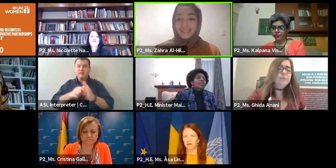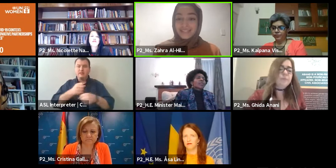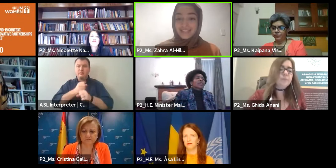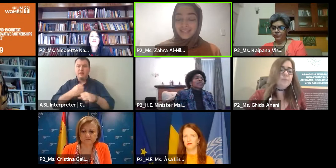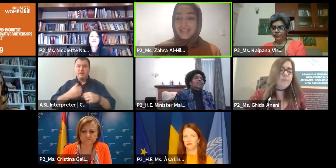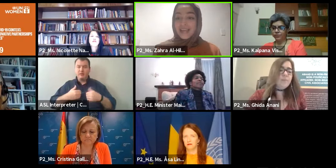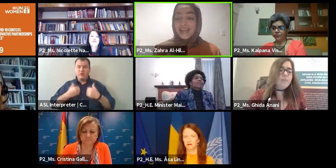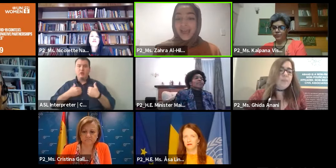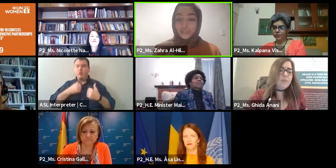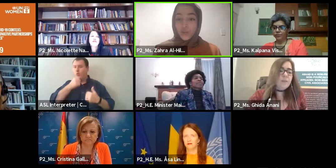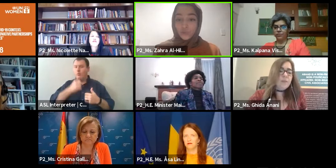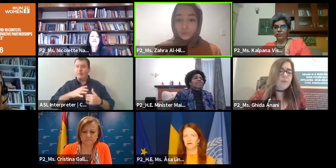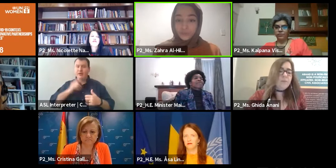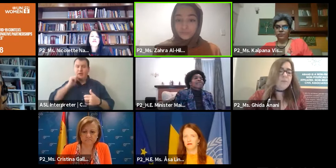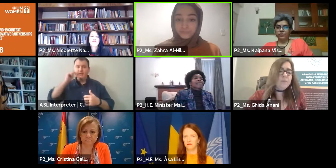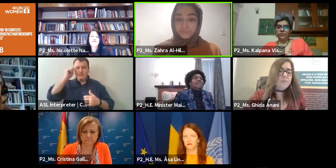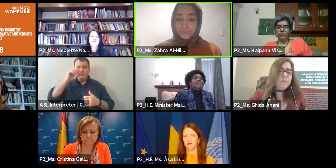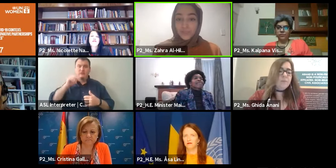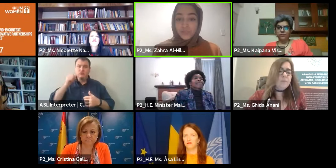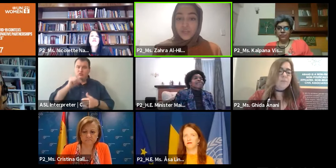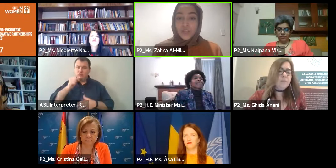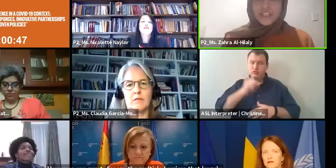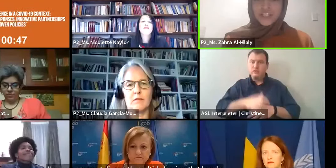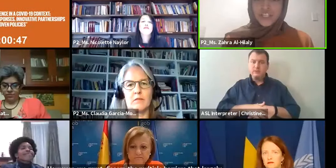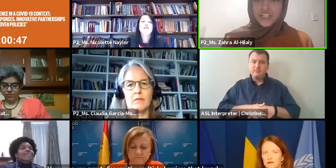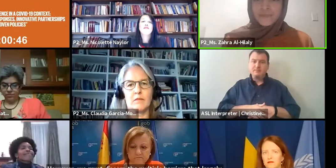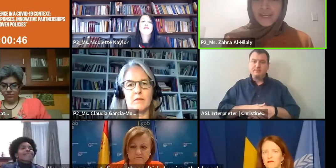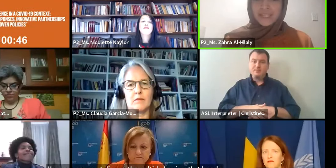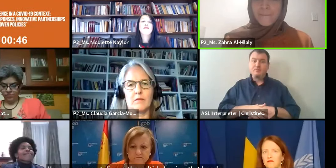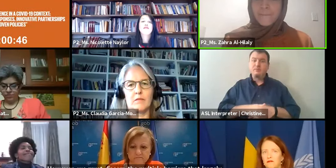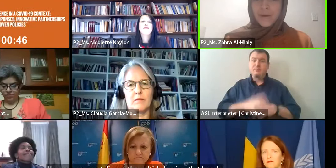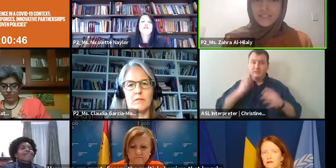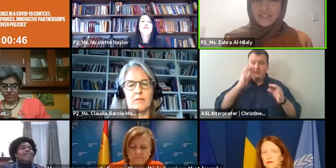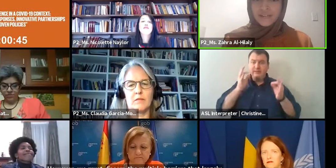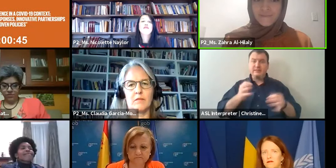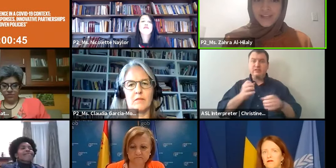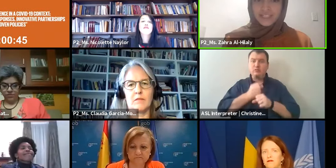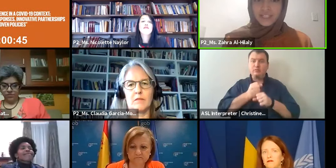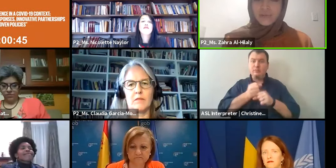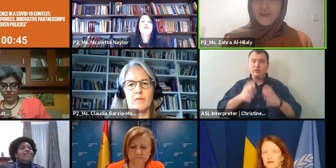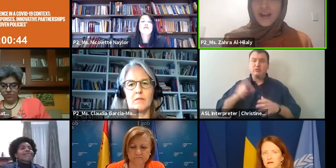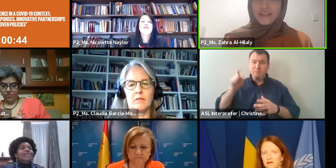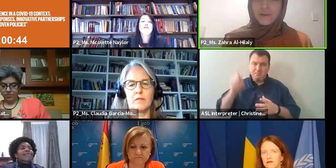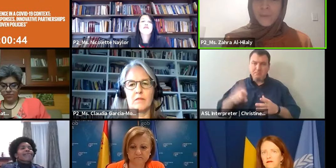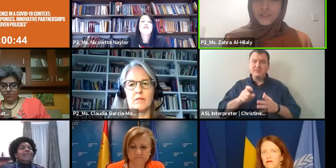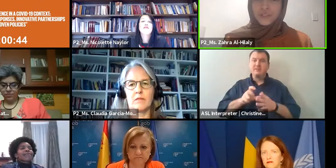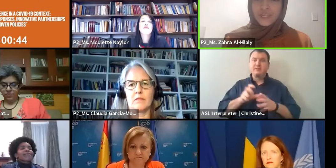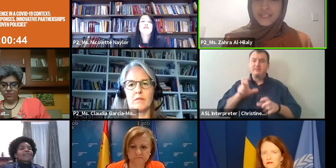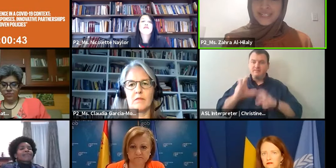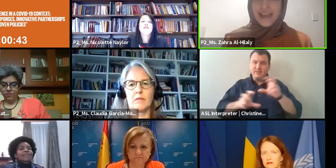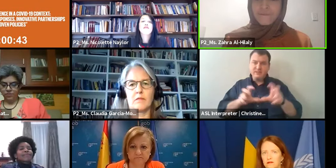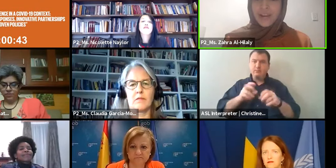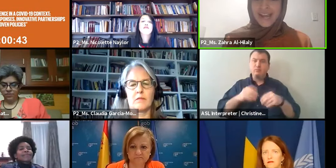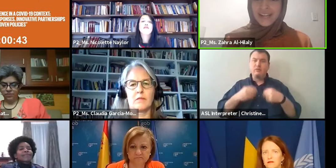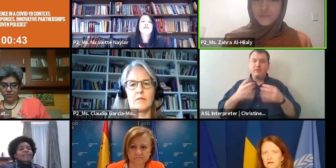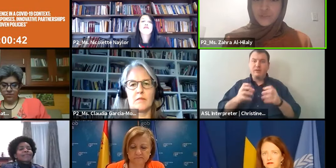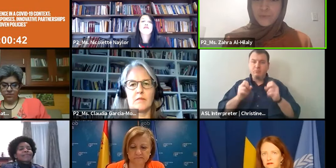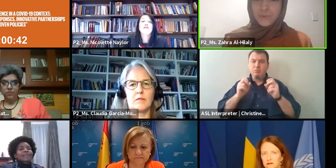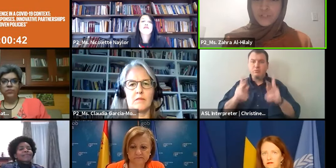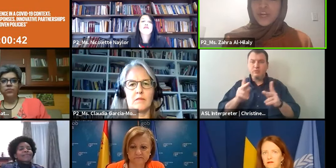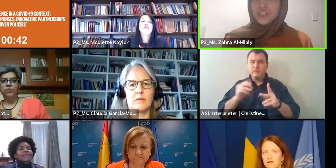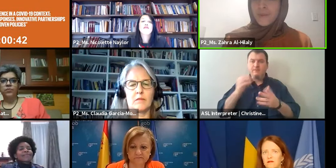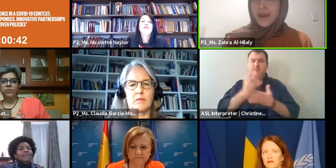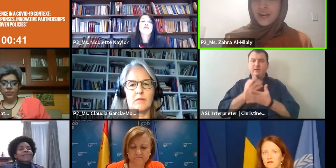women, adolescents, and girls. Decision makers must invest in providing opportunities and